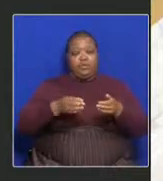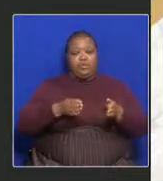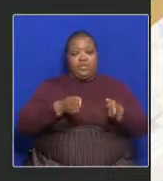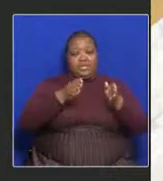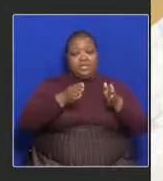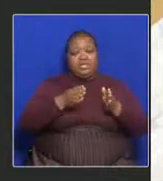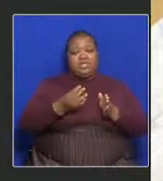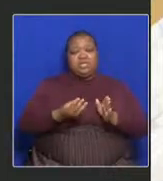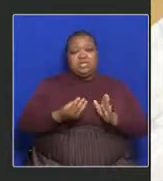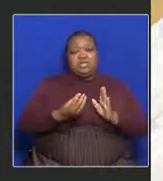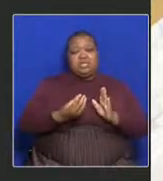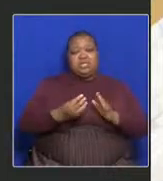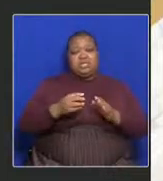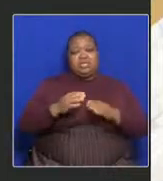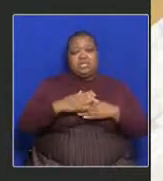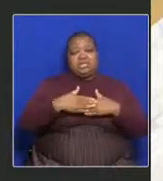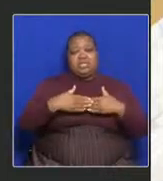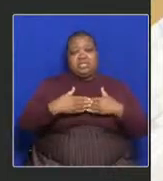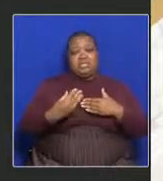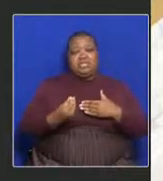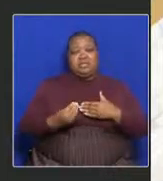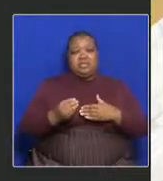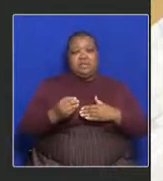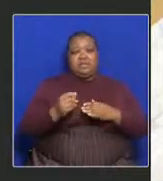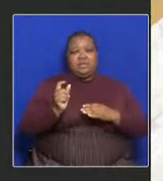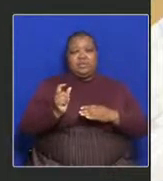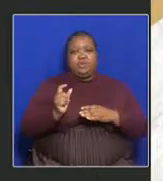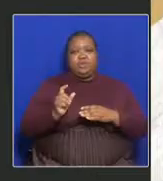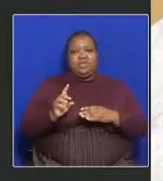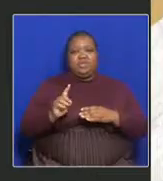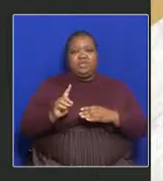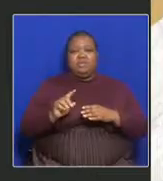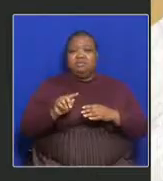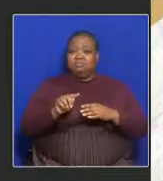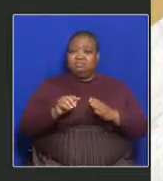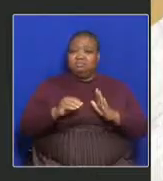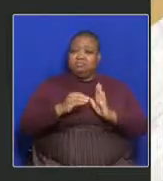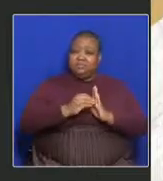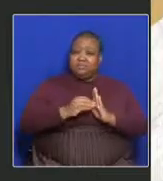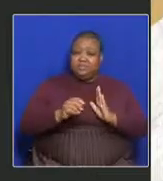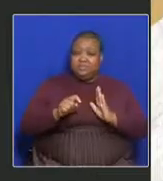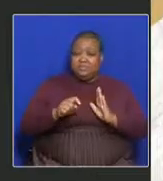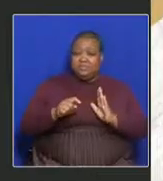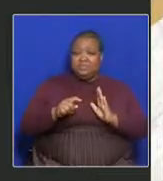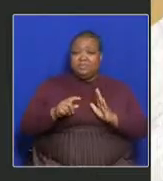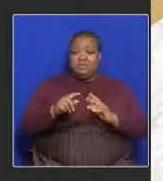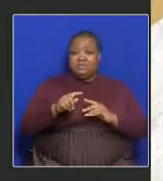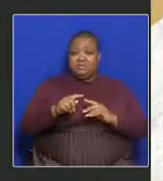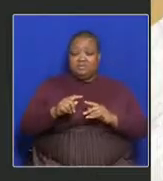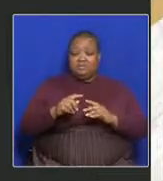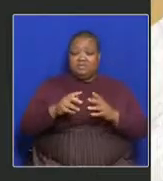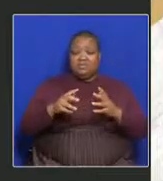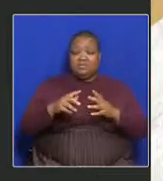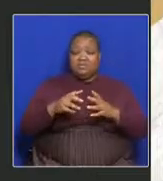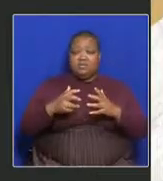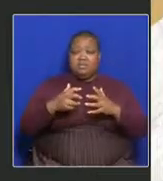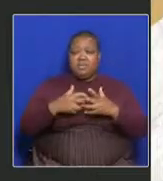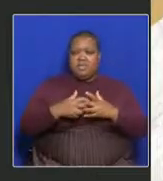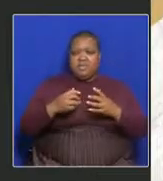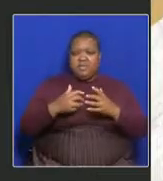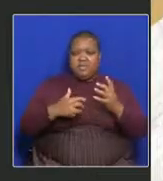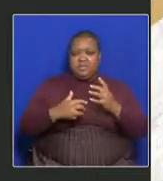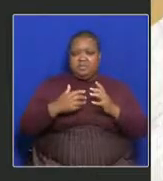I think that word deduced does not really fit in there. If you read the line preceding to that, Commissioner, please,